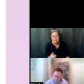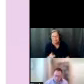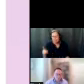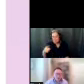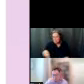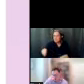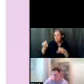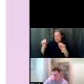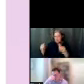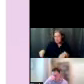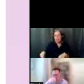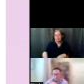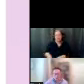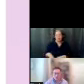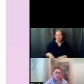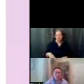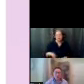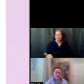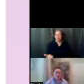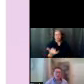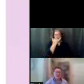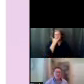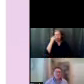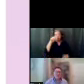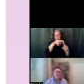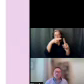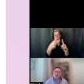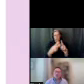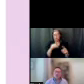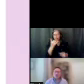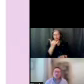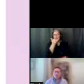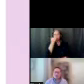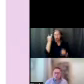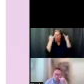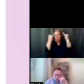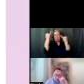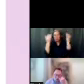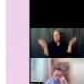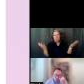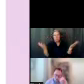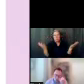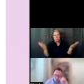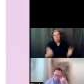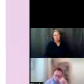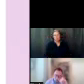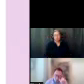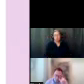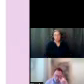It's an erroneous notion, and it's wrong. So we started this to